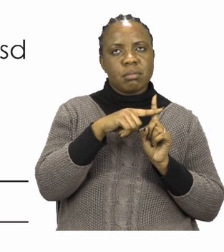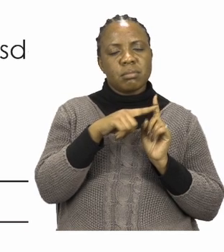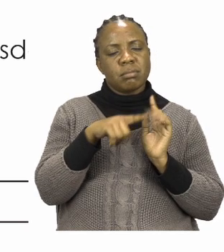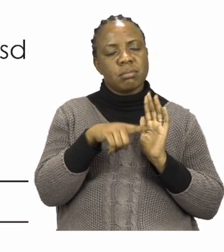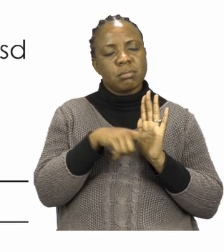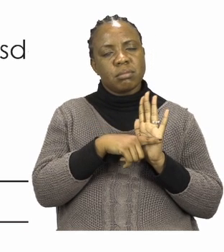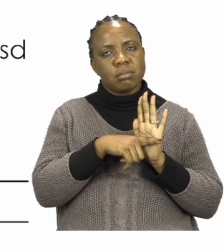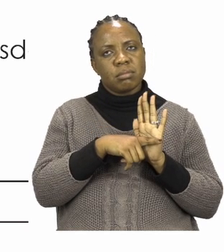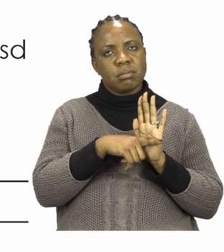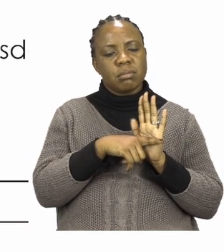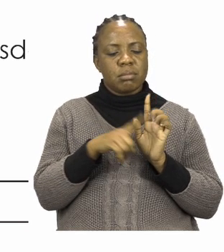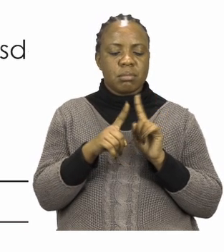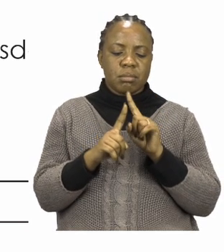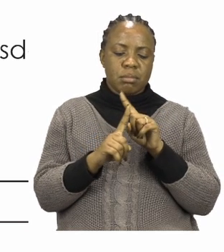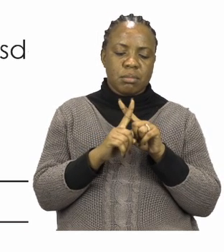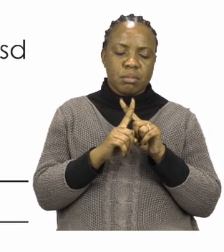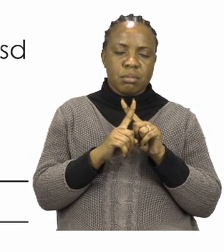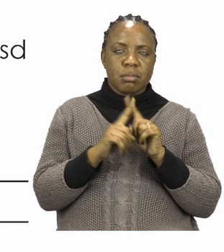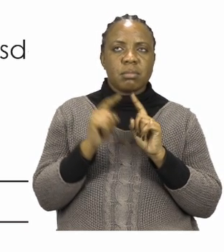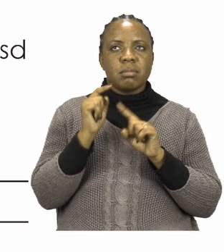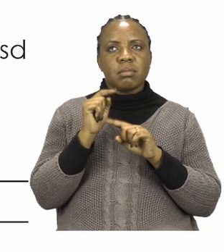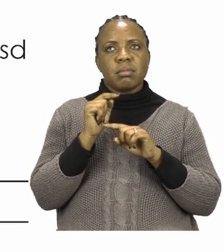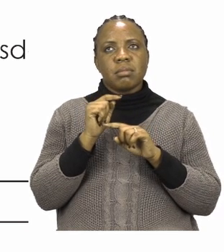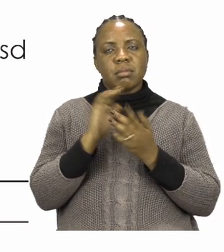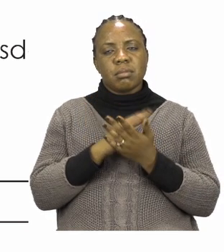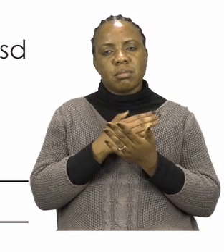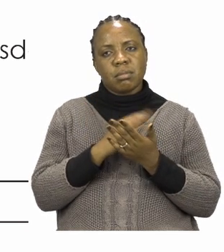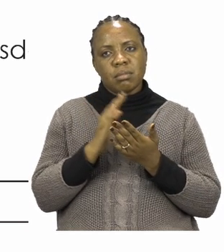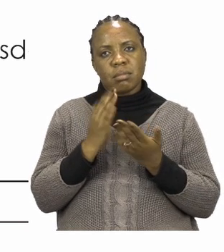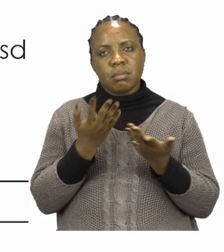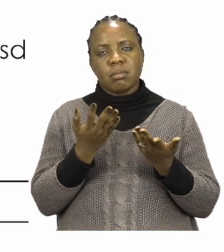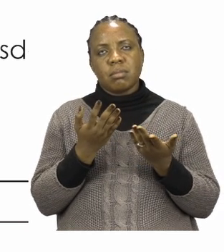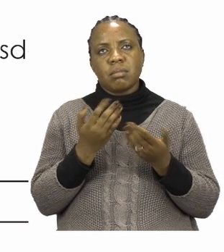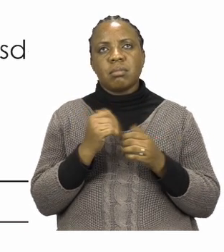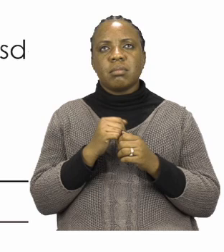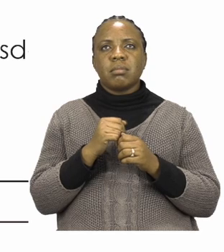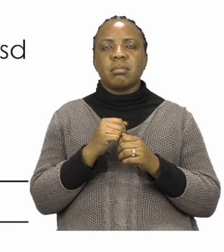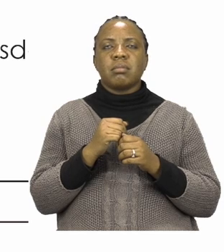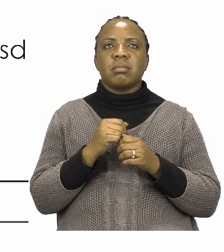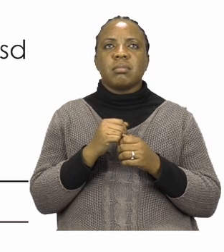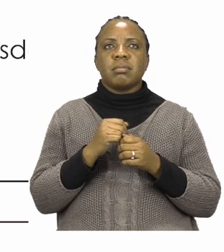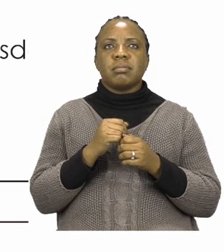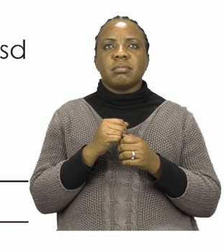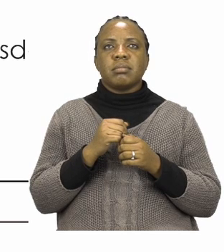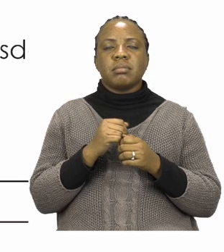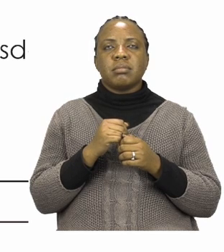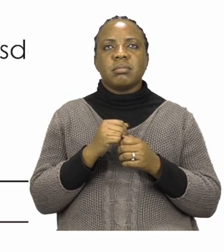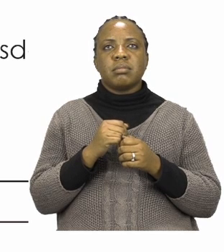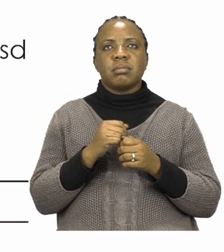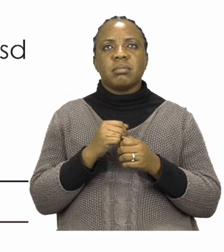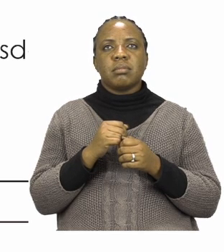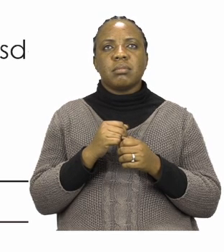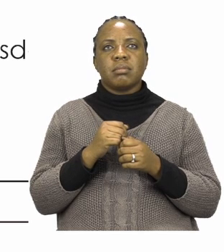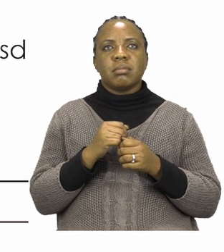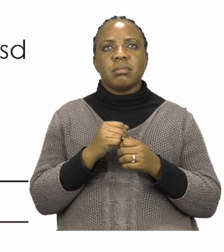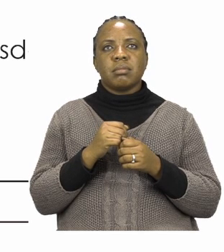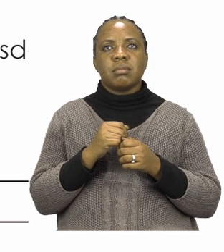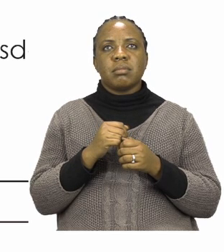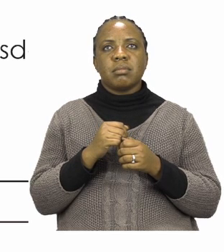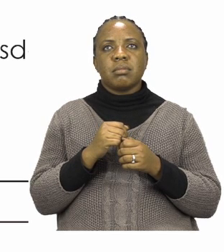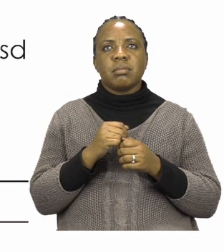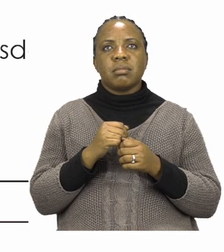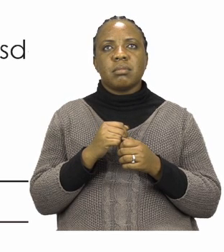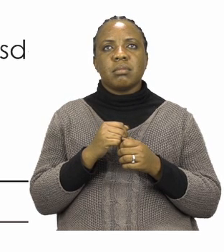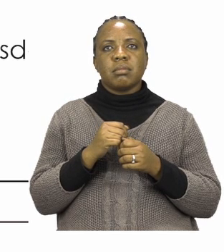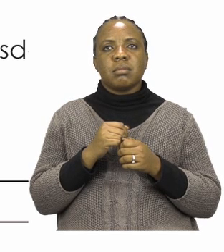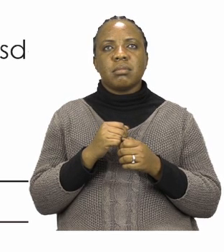subtracting, multiplying, or sharing? So let us see what we have to do. Let's